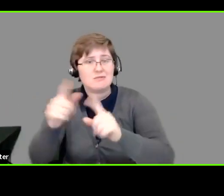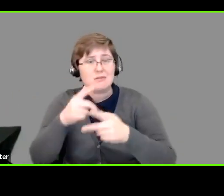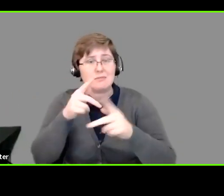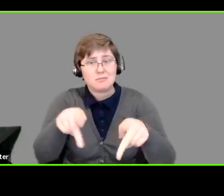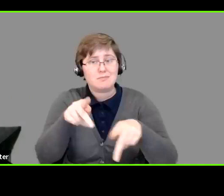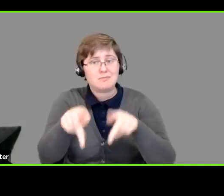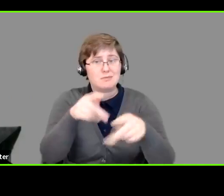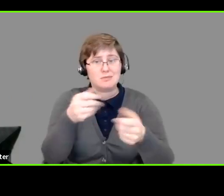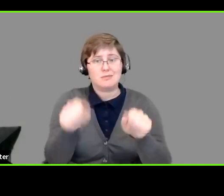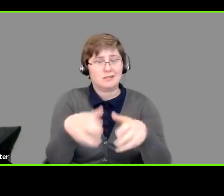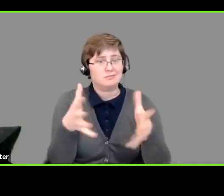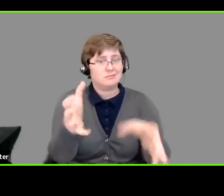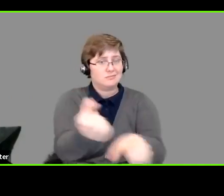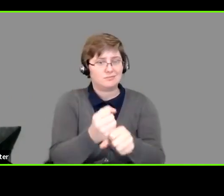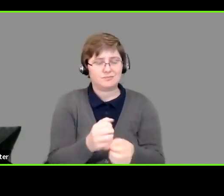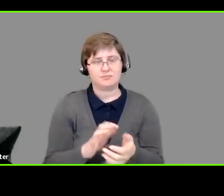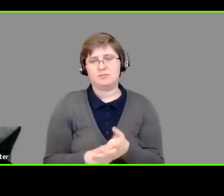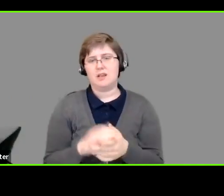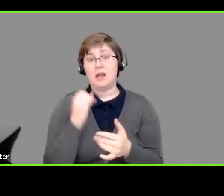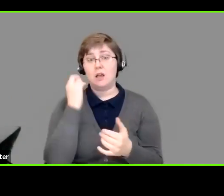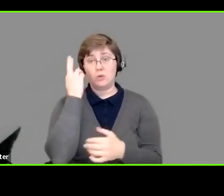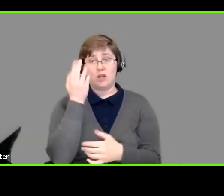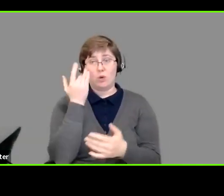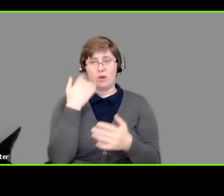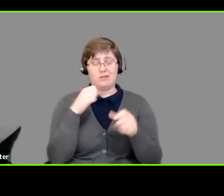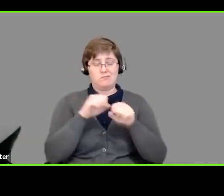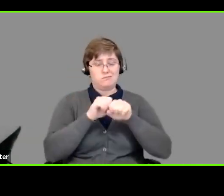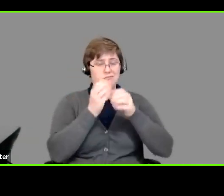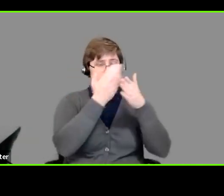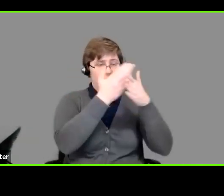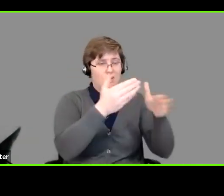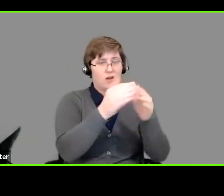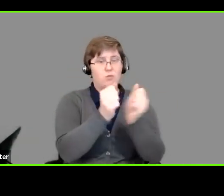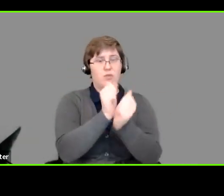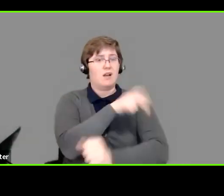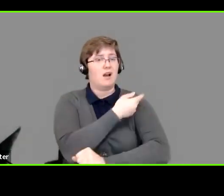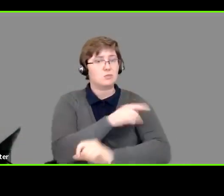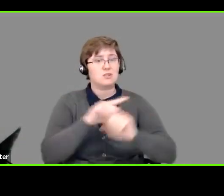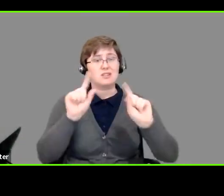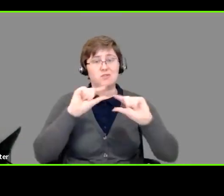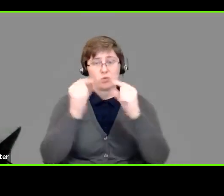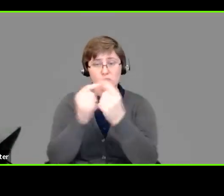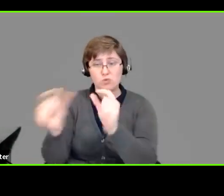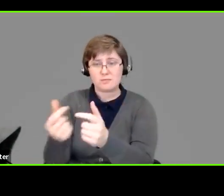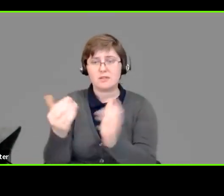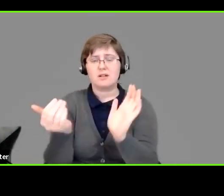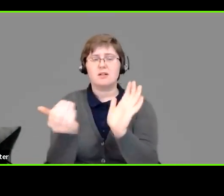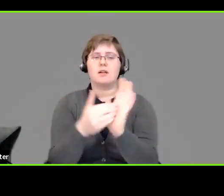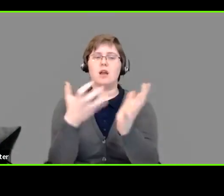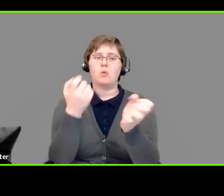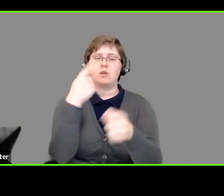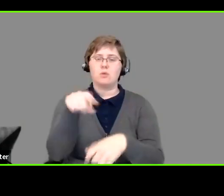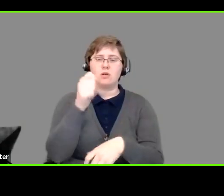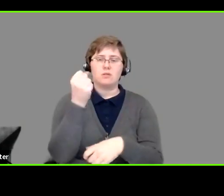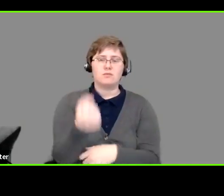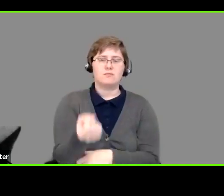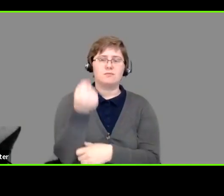The reason why we've kind of split this up too amongst hospitals and other entities, again, I want to make sure that the community understands that we're trying to